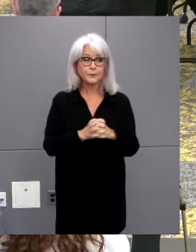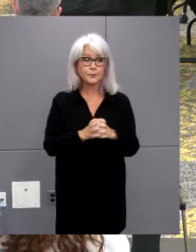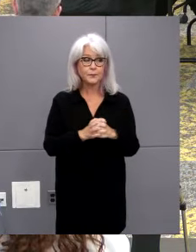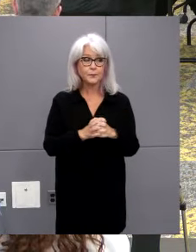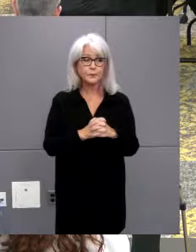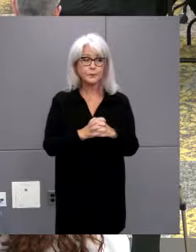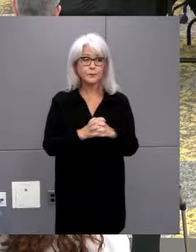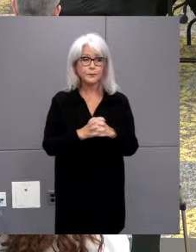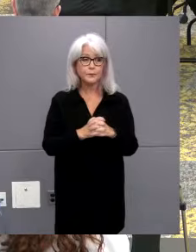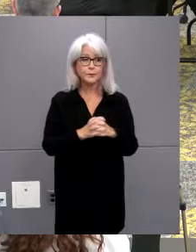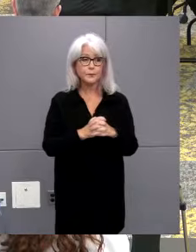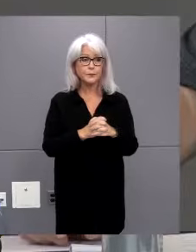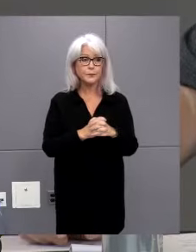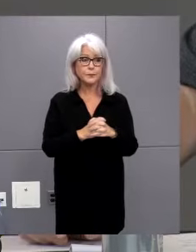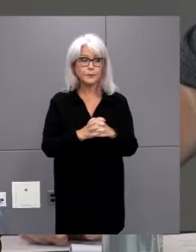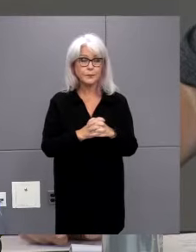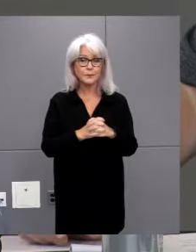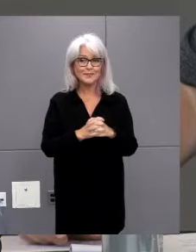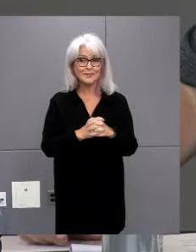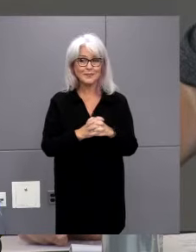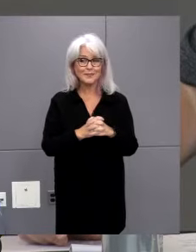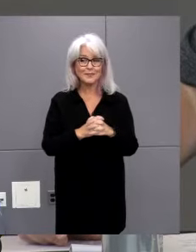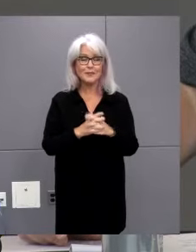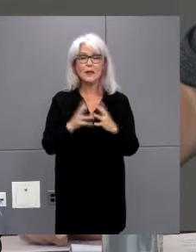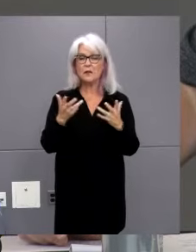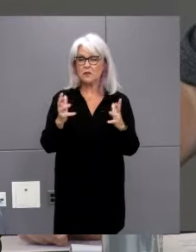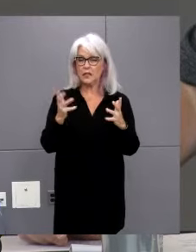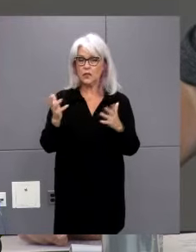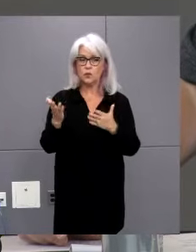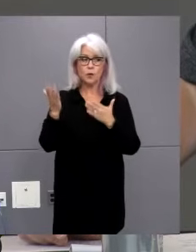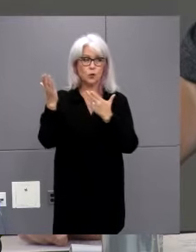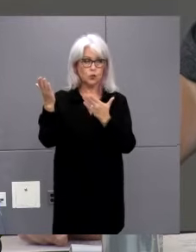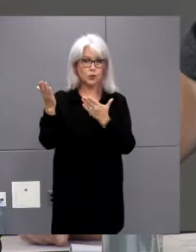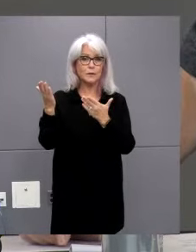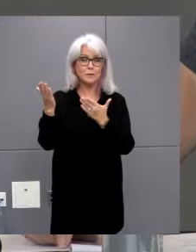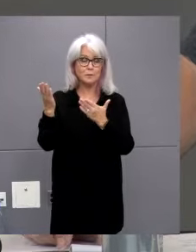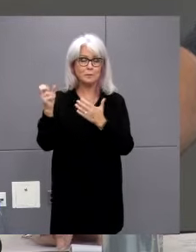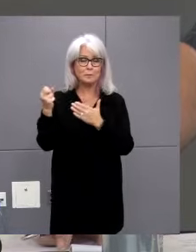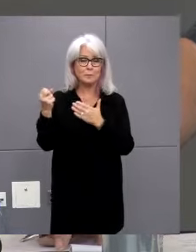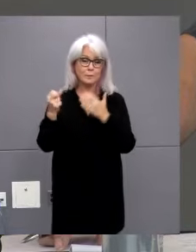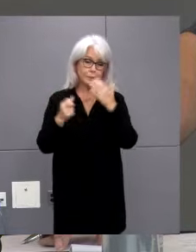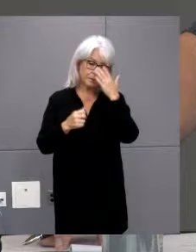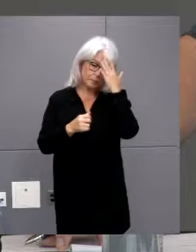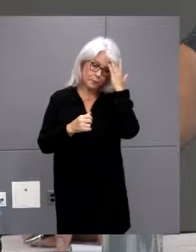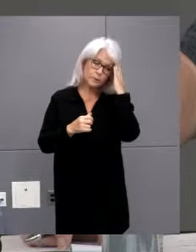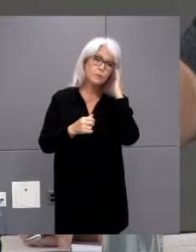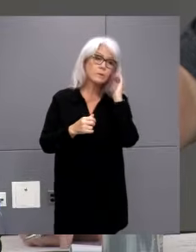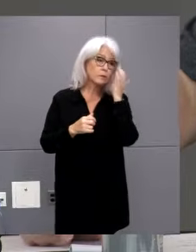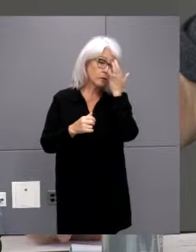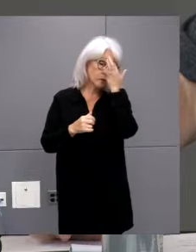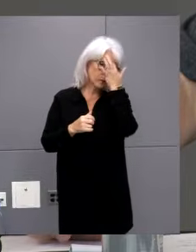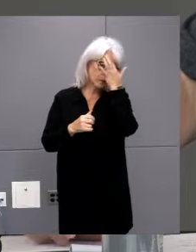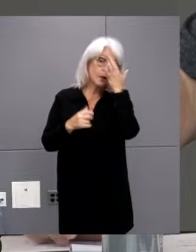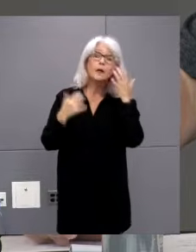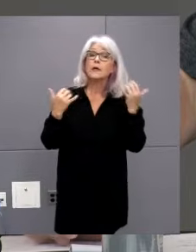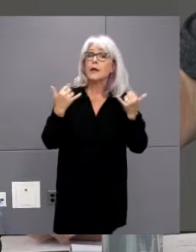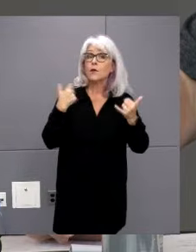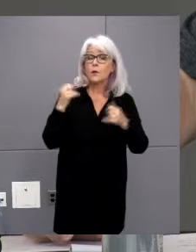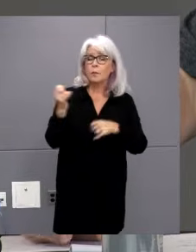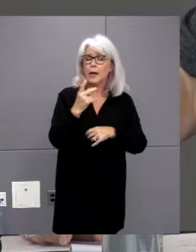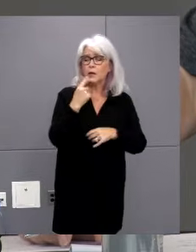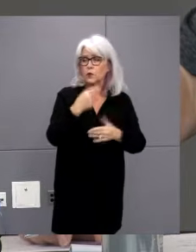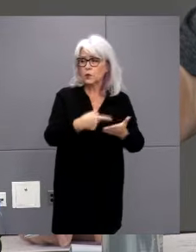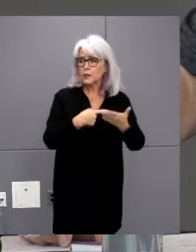I would entertain them, well, no, that's already been motioned, hadn't it? Yes, Yeah. it goes back to discussion. Yeah. The amended motion as amended.